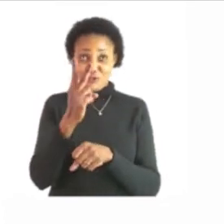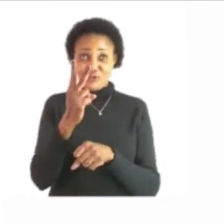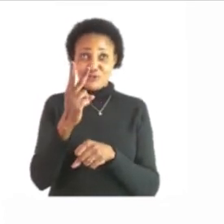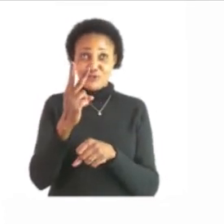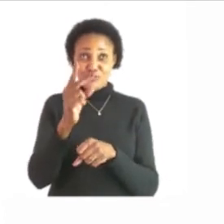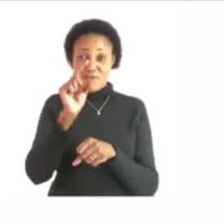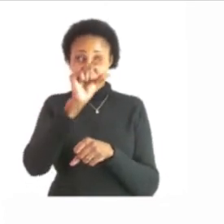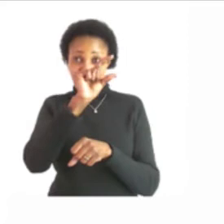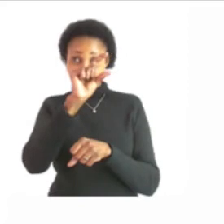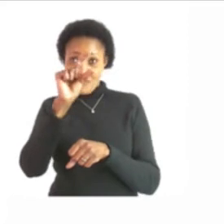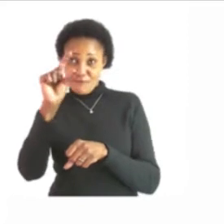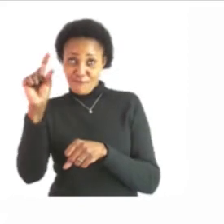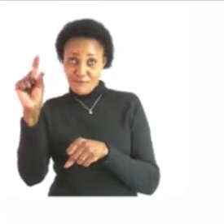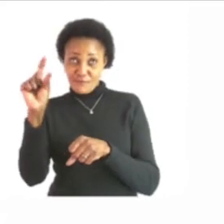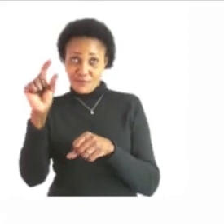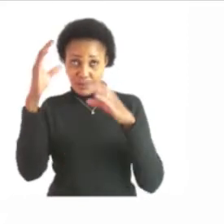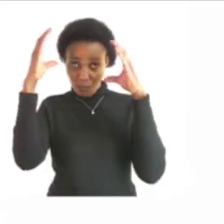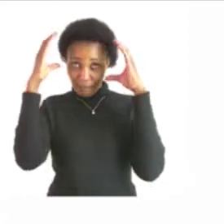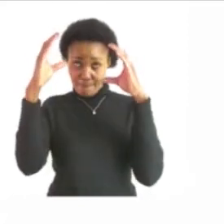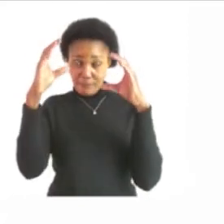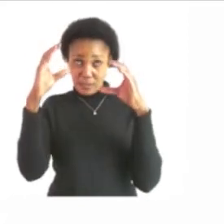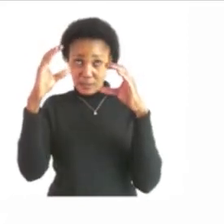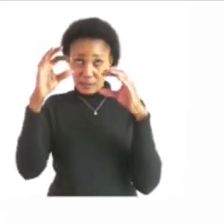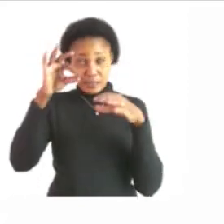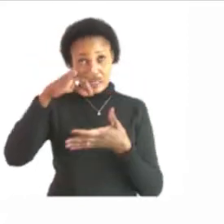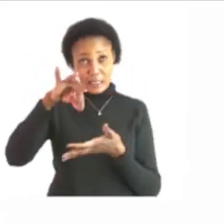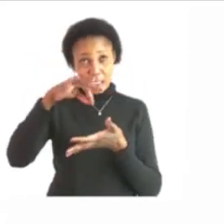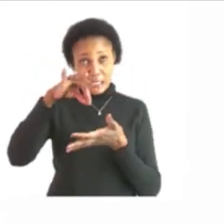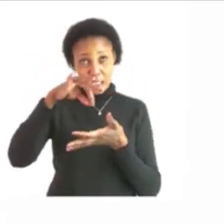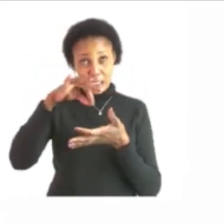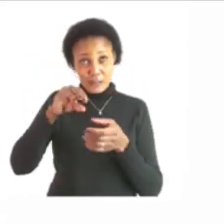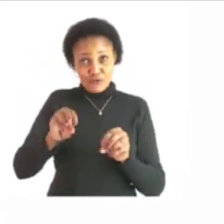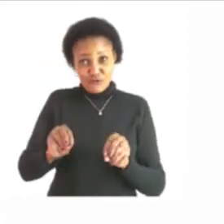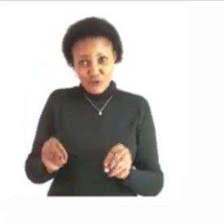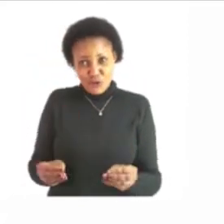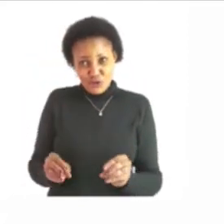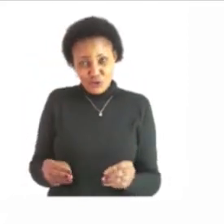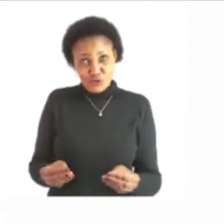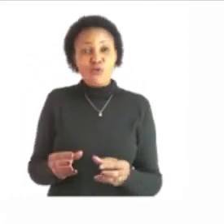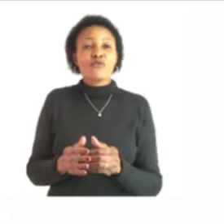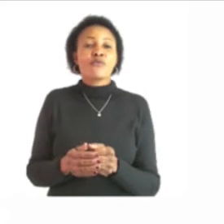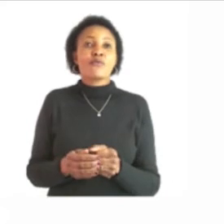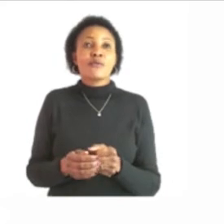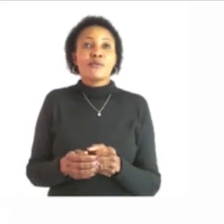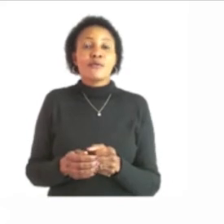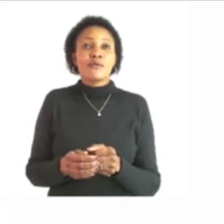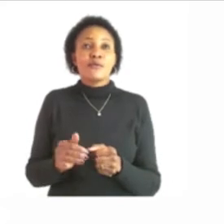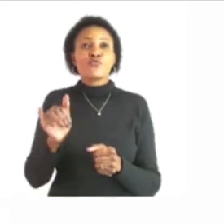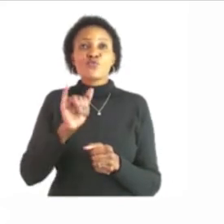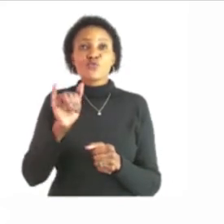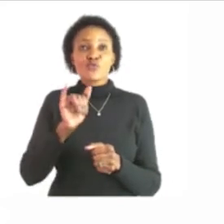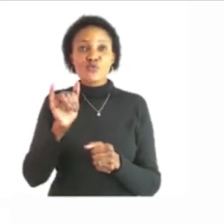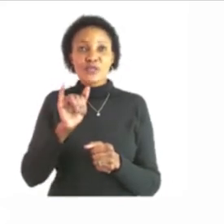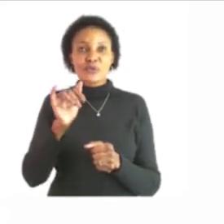row, you will see a bus, grapes, and a stove. Which one do